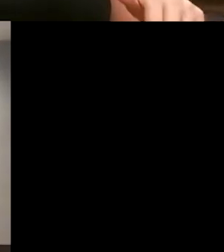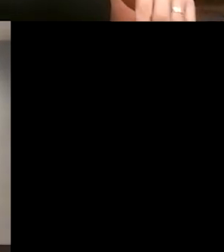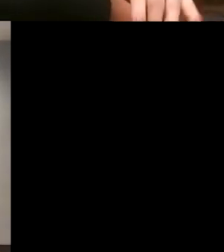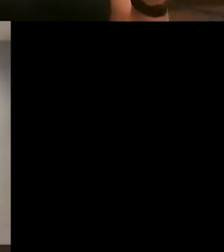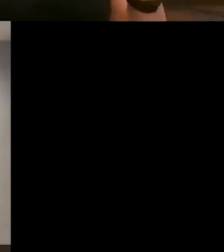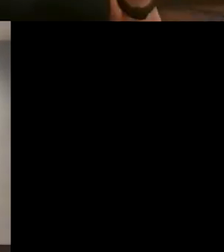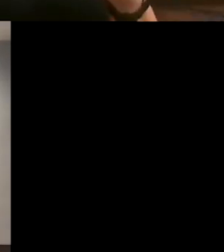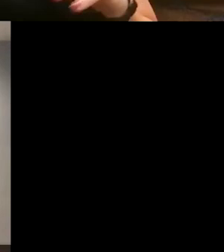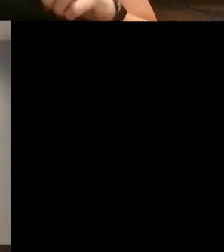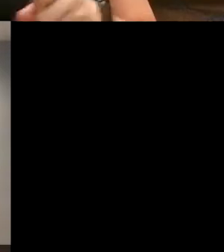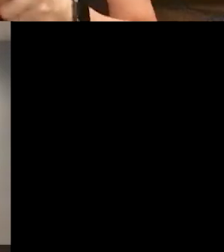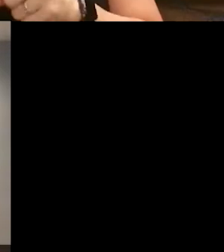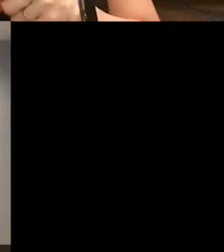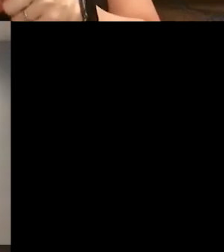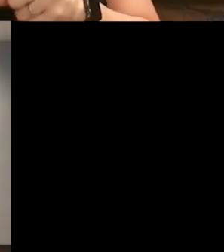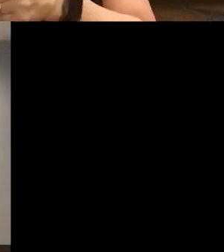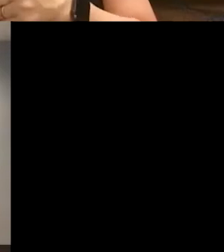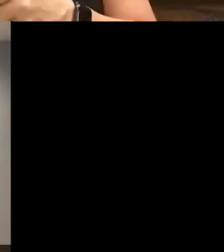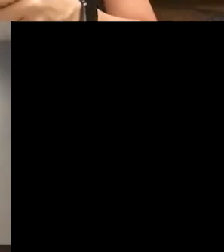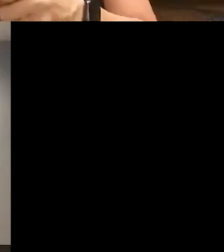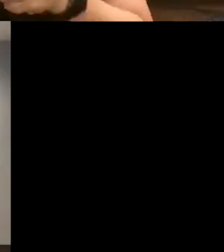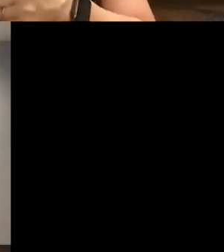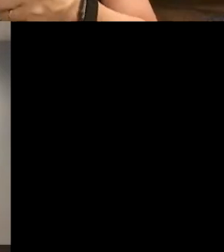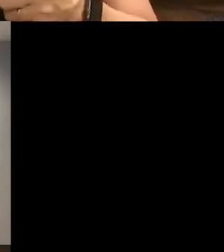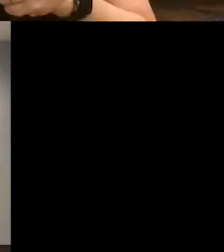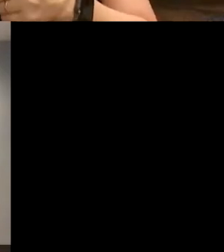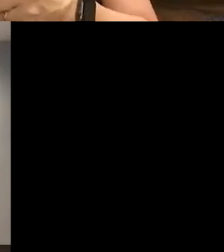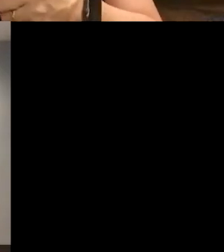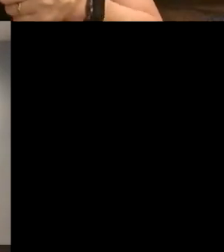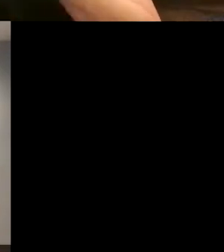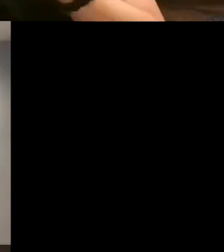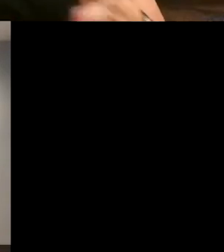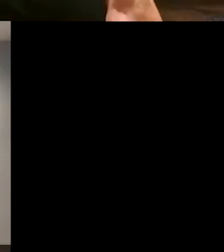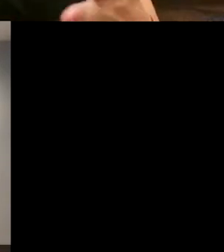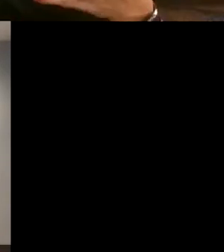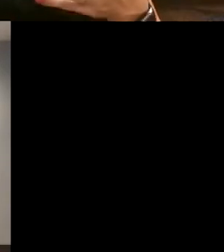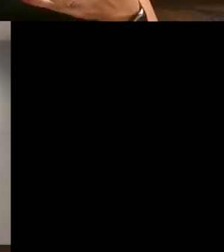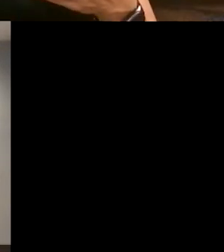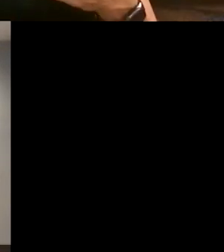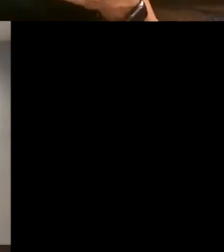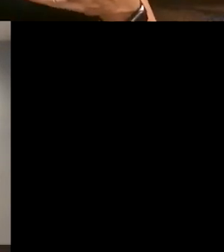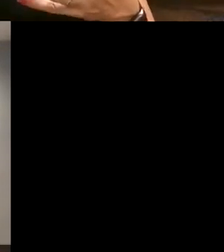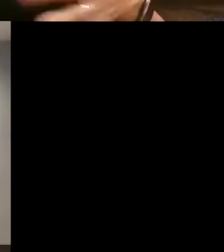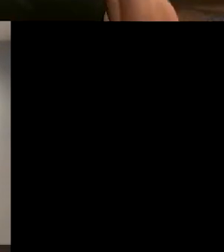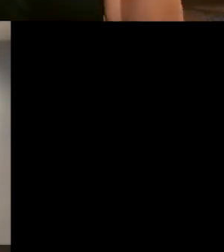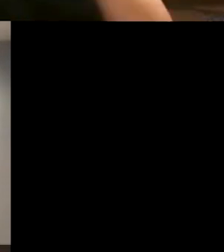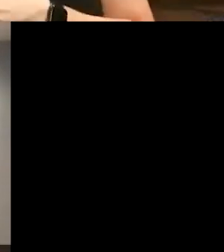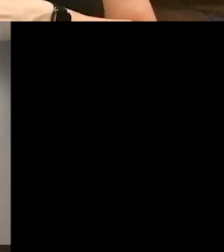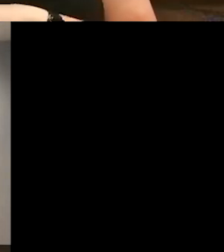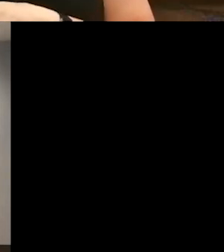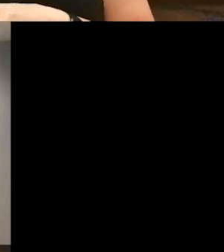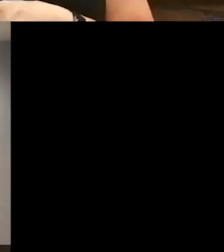many decades of traumatic experience, and not just for the marginalized people who have often, at least